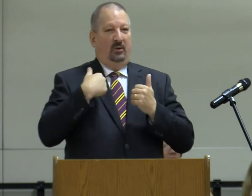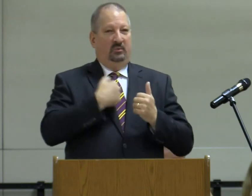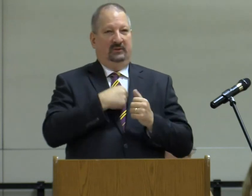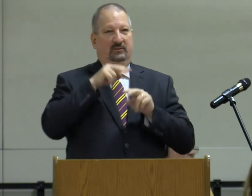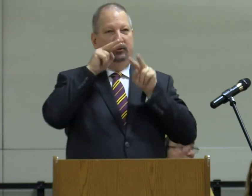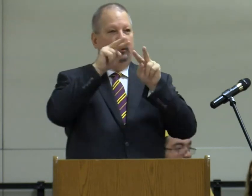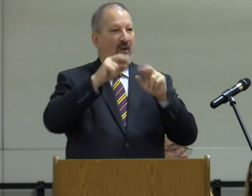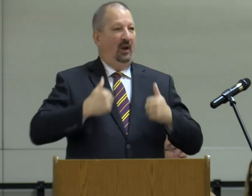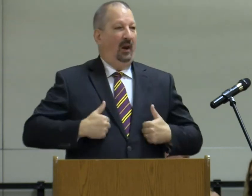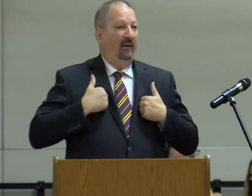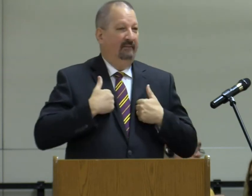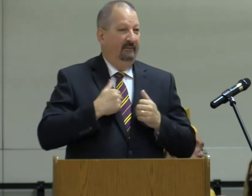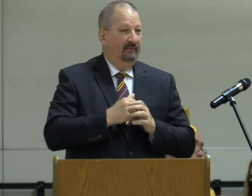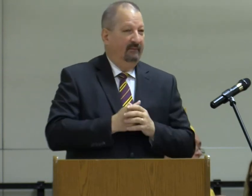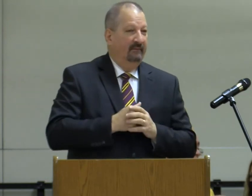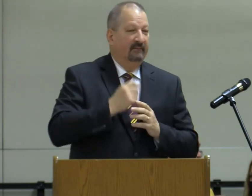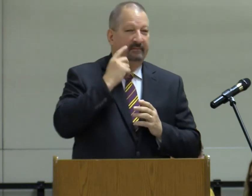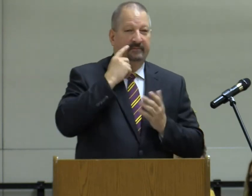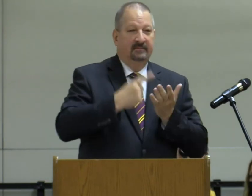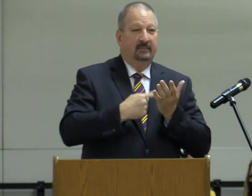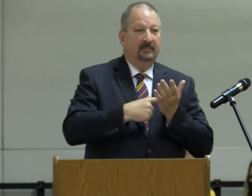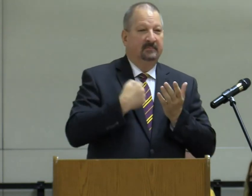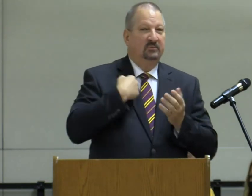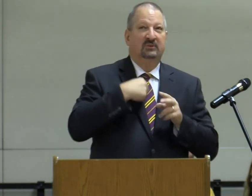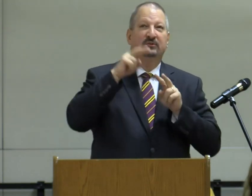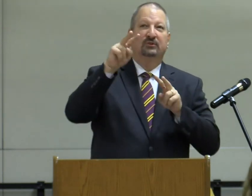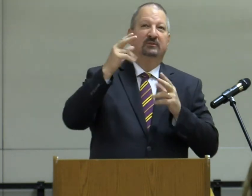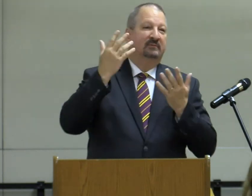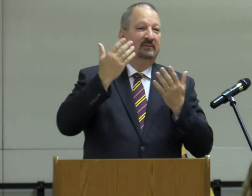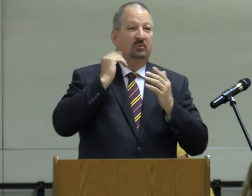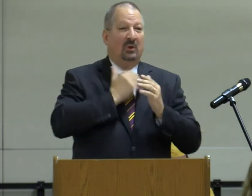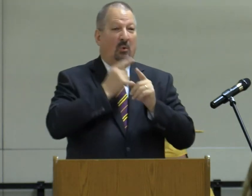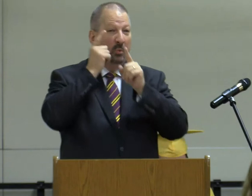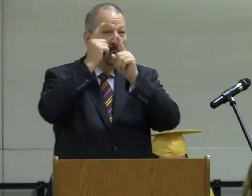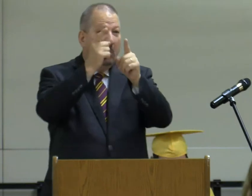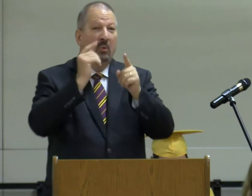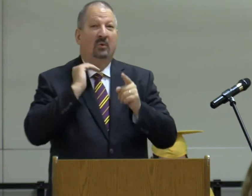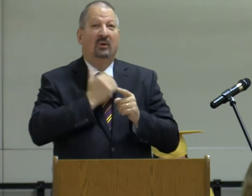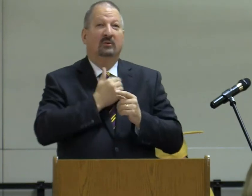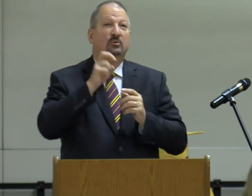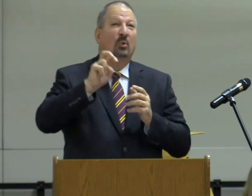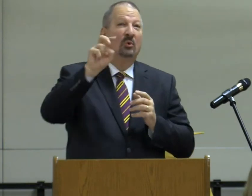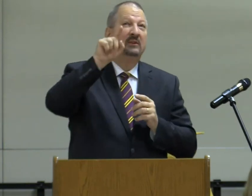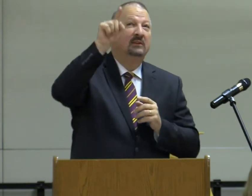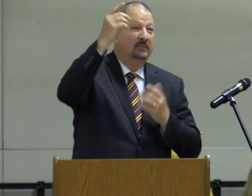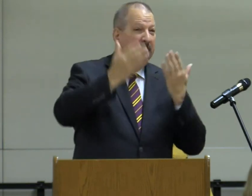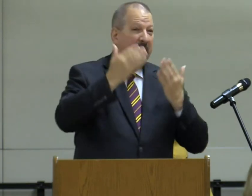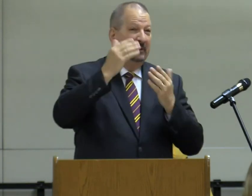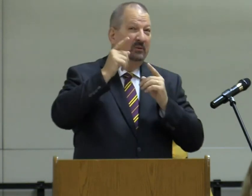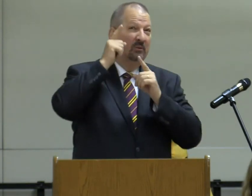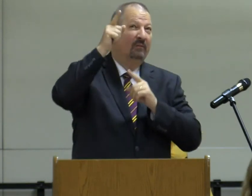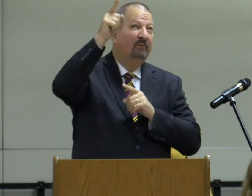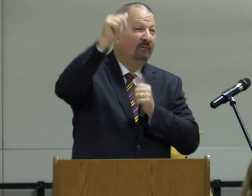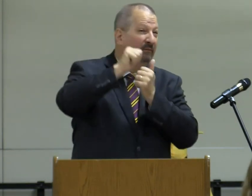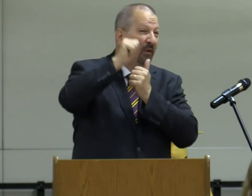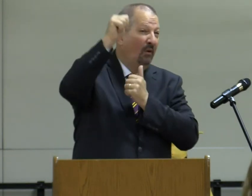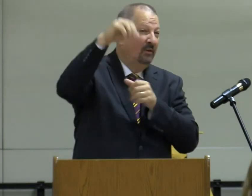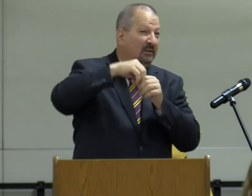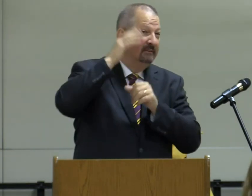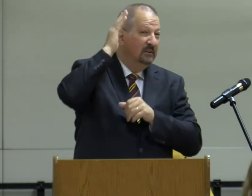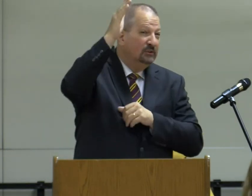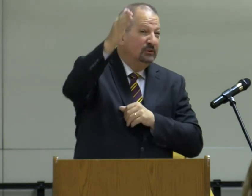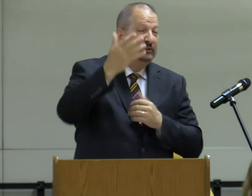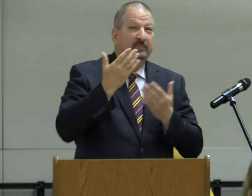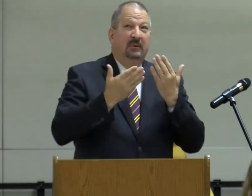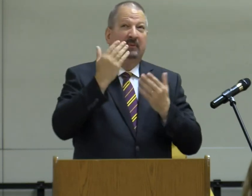So it really does show the importance of how we look at life in general, because sometimes we can look at kind of our goals, journey